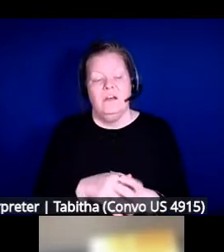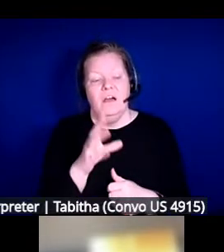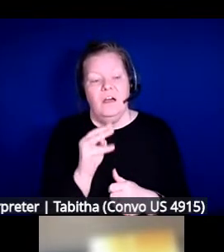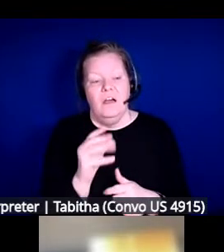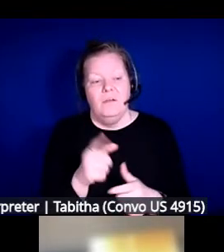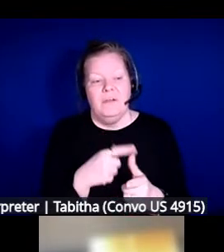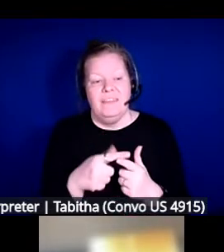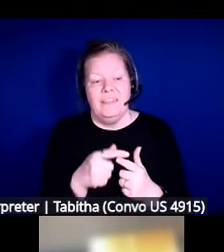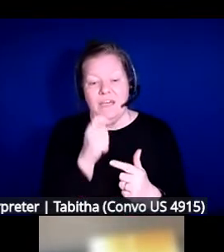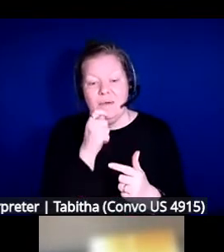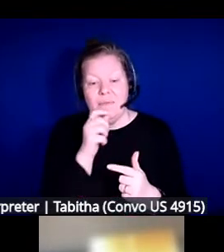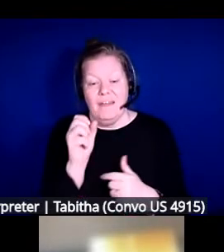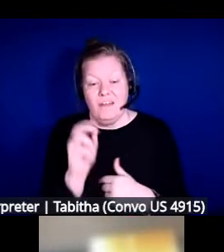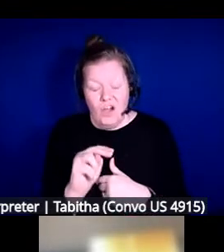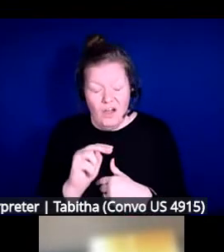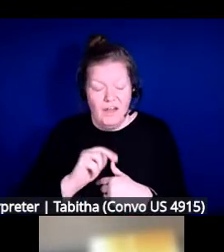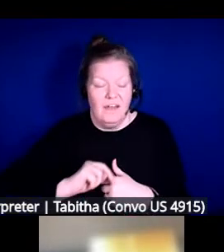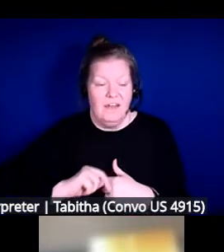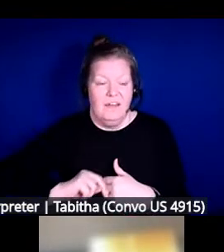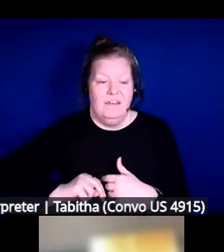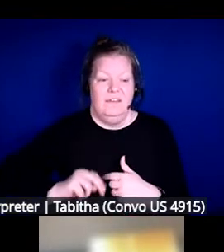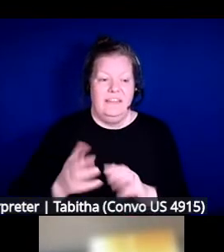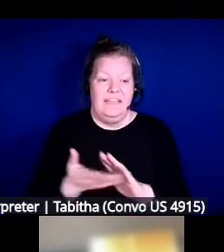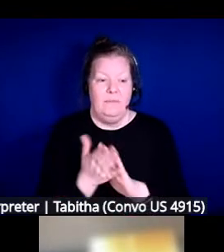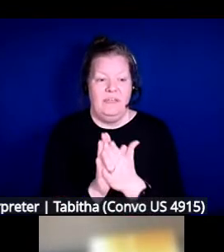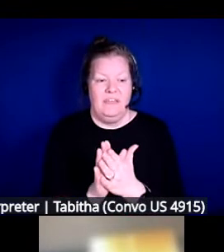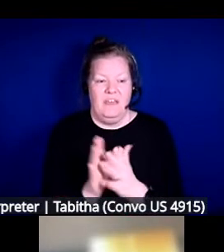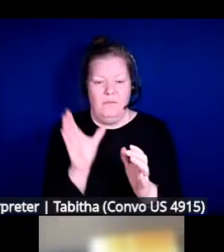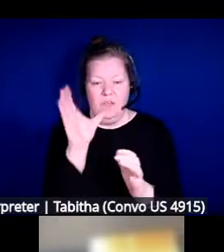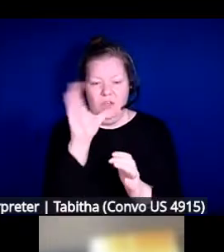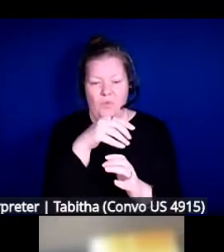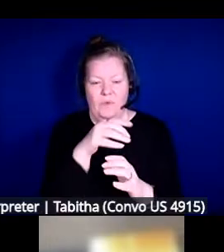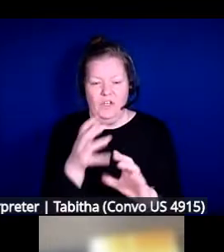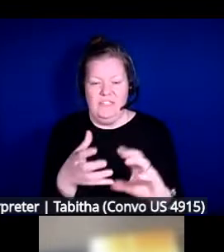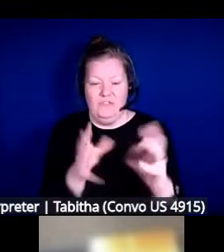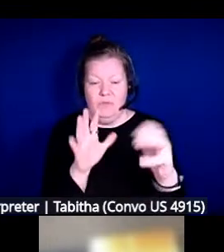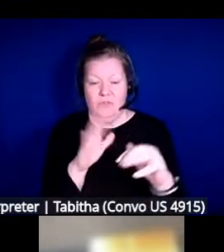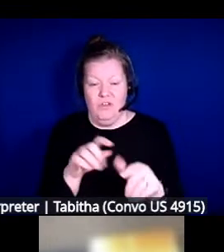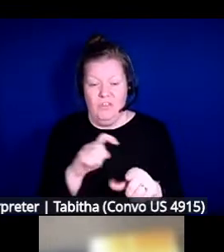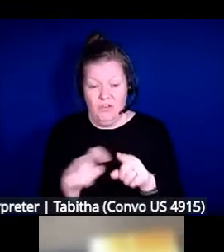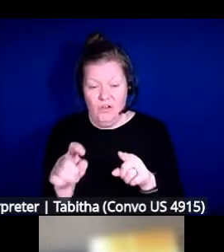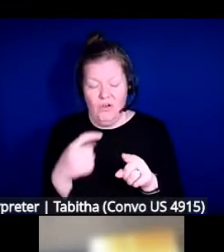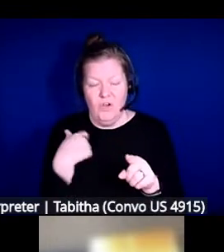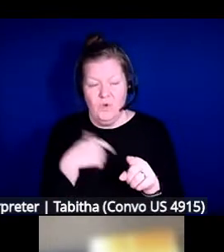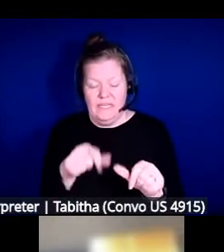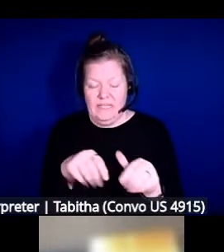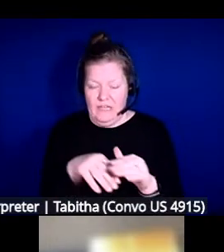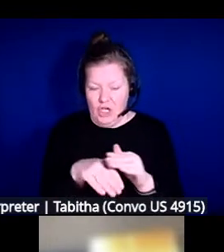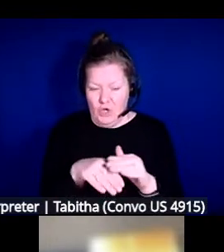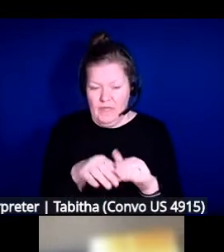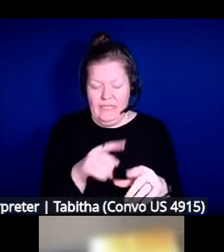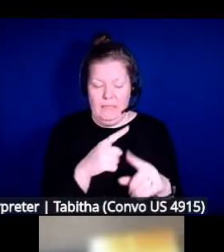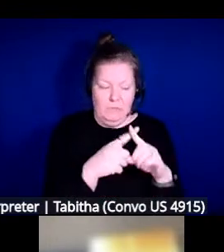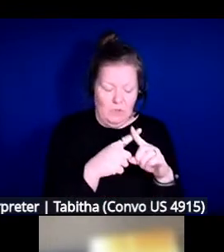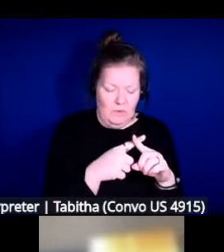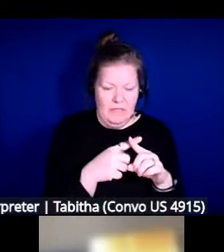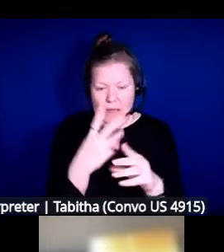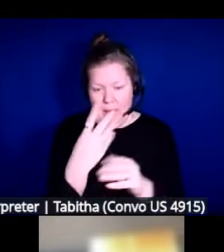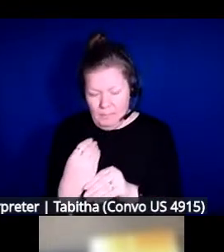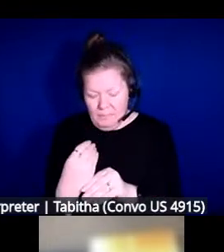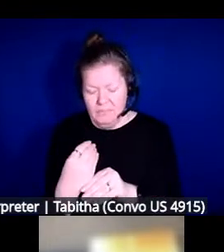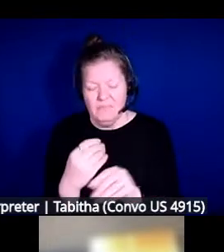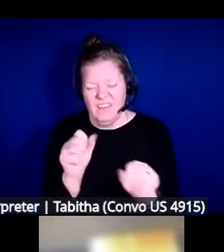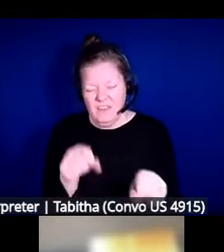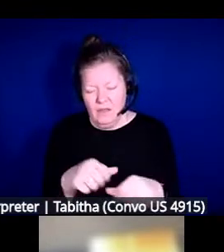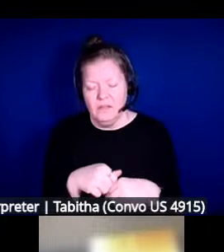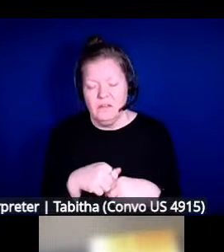and they turn their mic on, they become a weird disruption on the call, and so we can go in, mute them, kill their video. We can do all